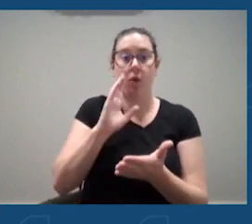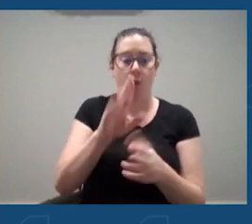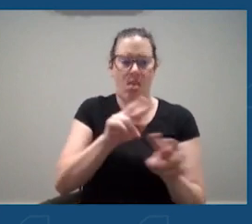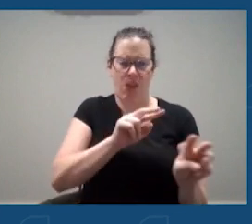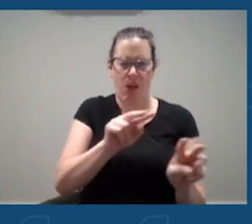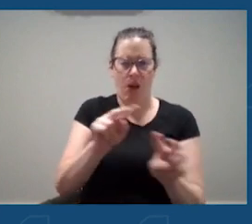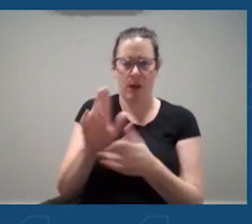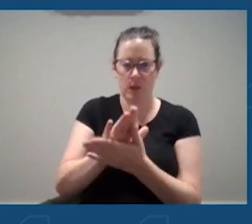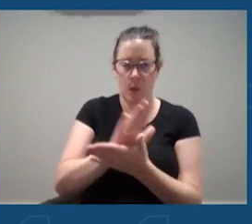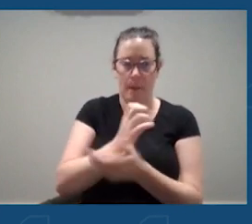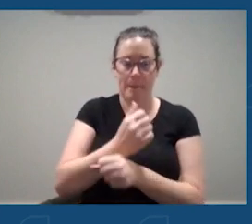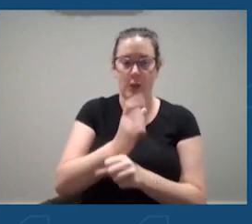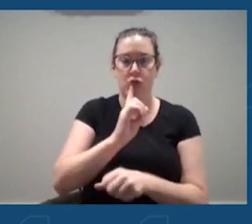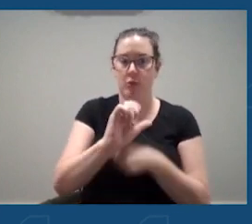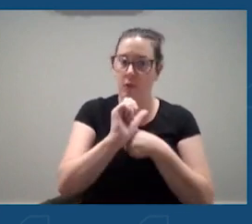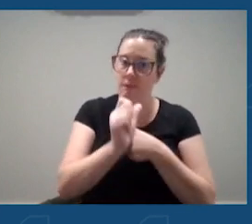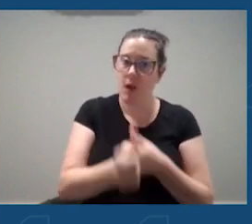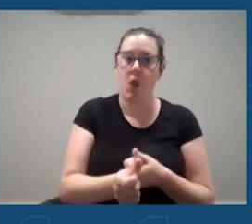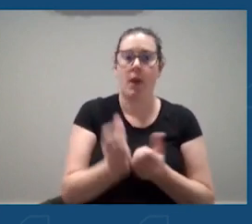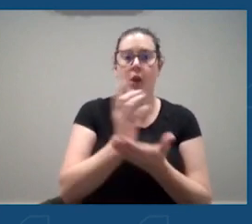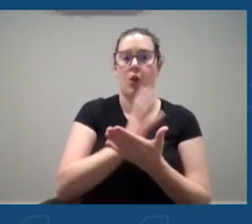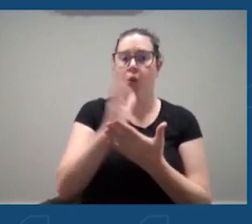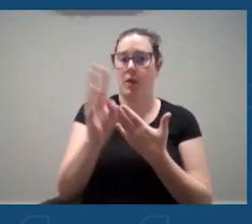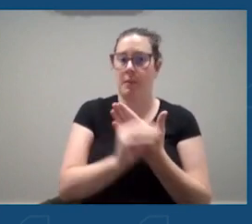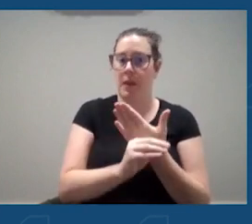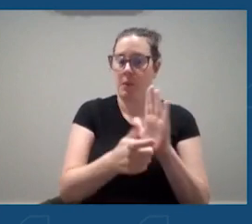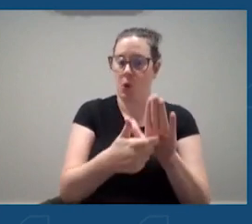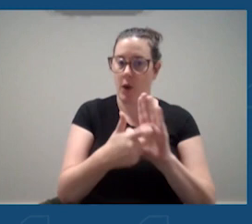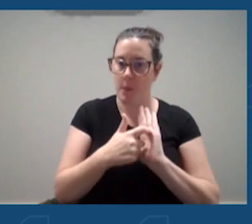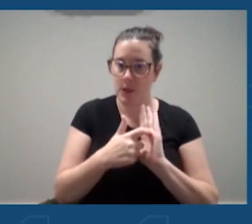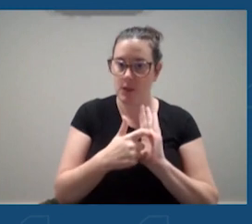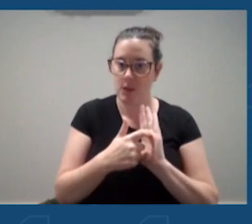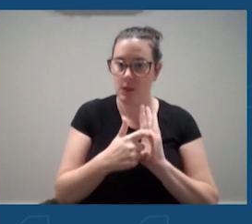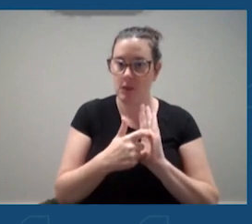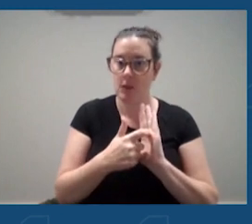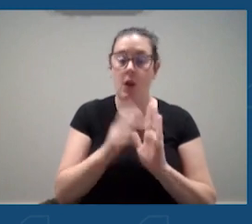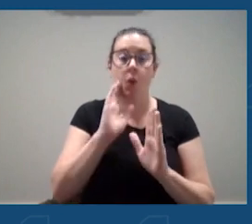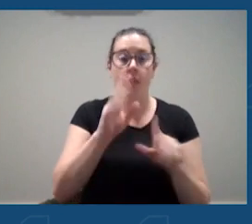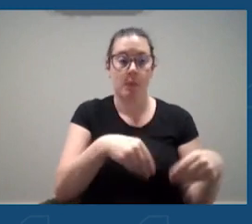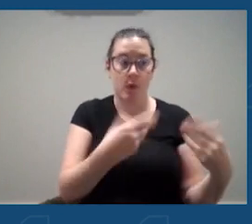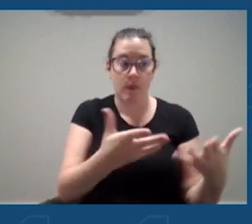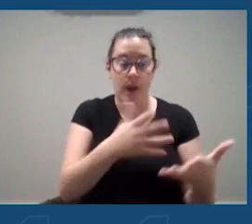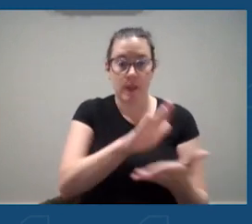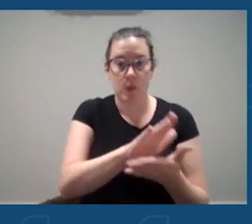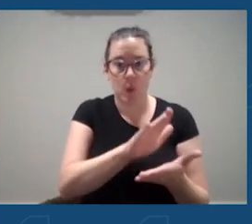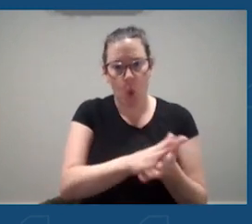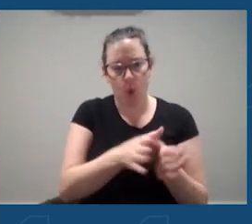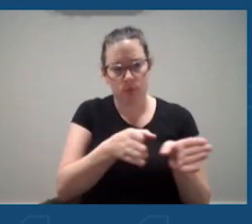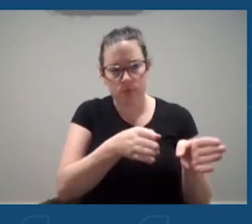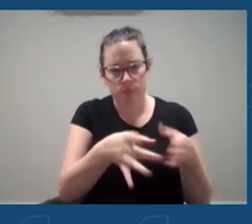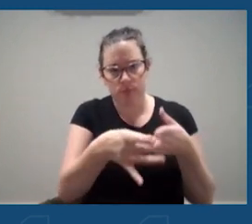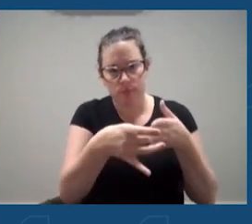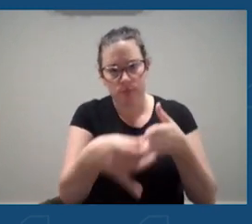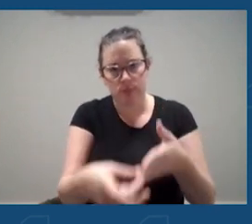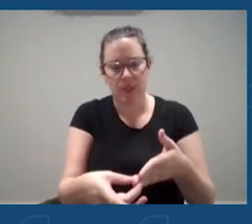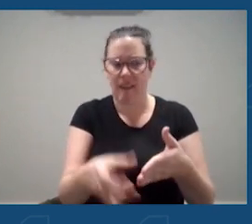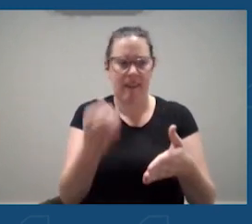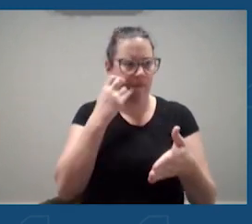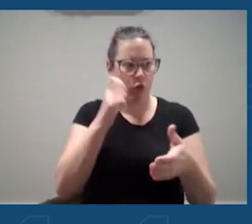in compliance with the curriculum requirements. It'll provide schools a pathway to remedy